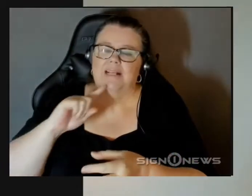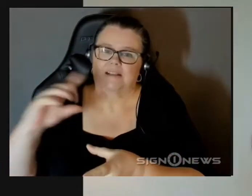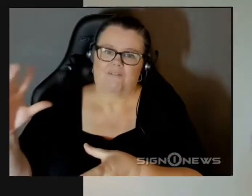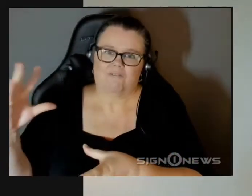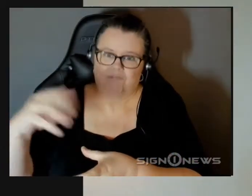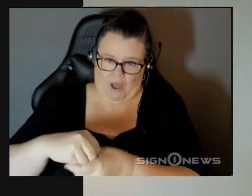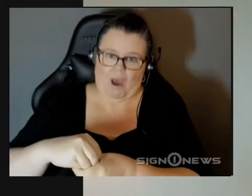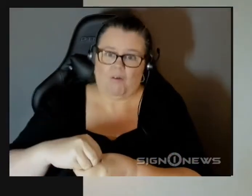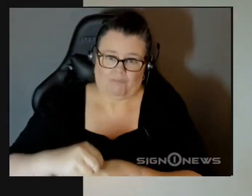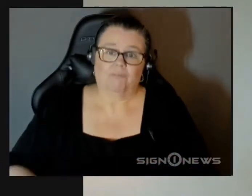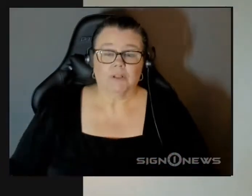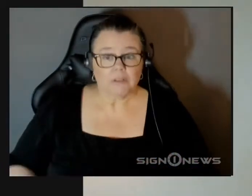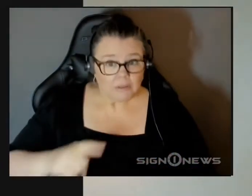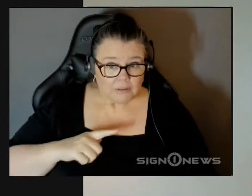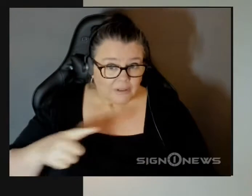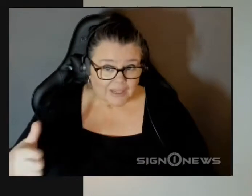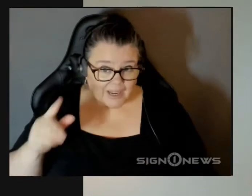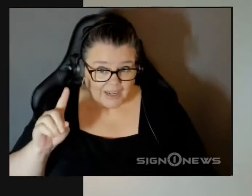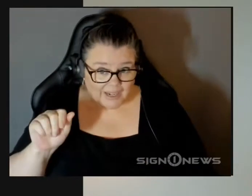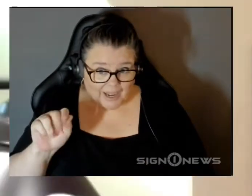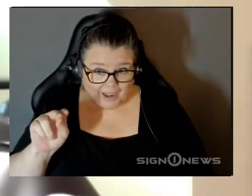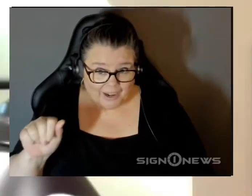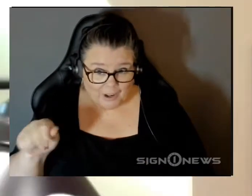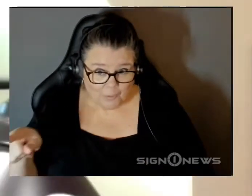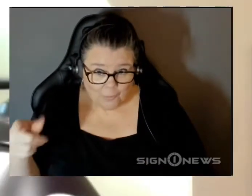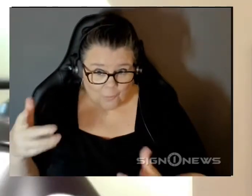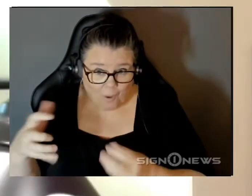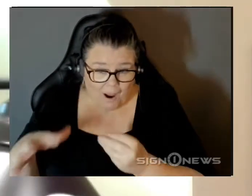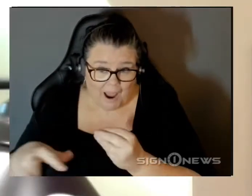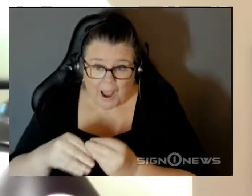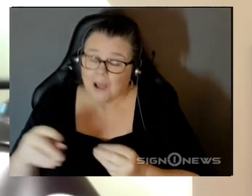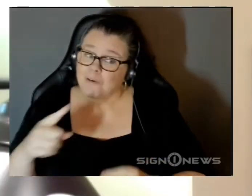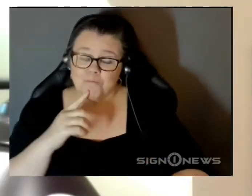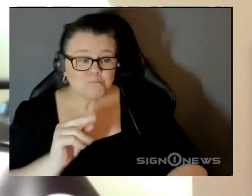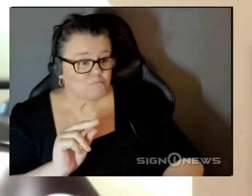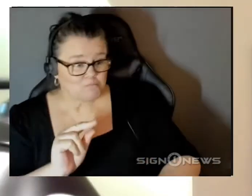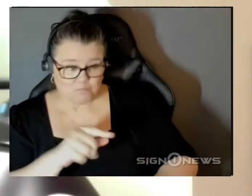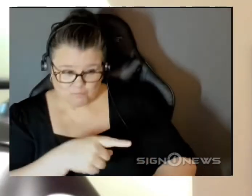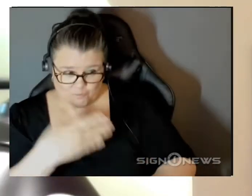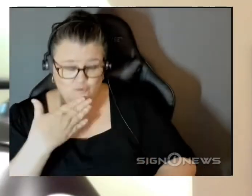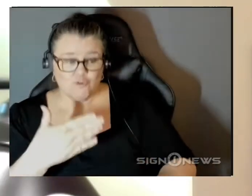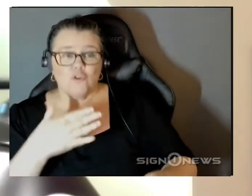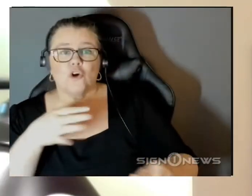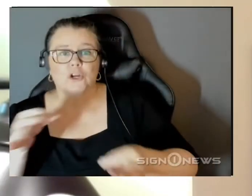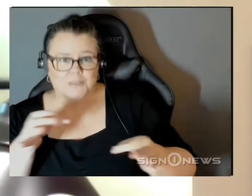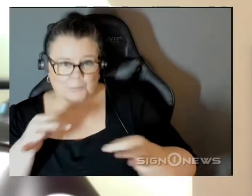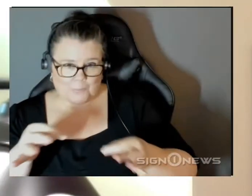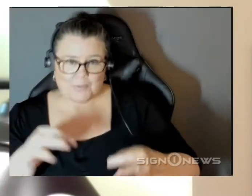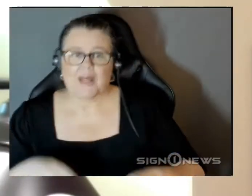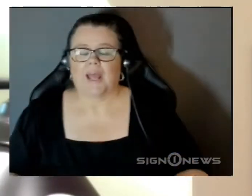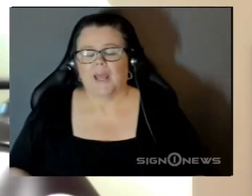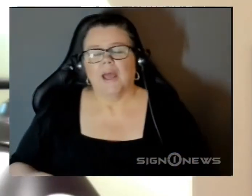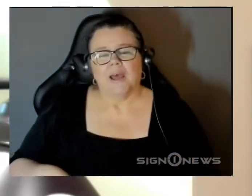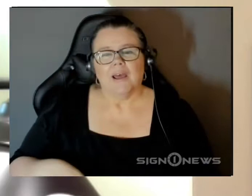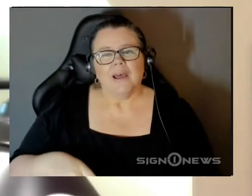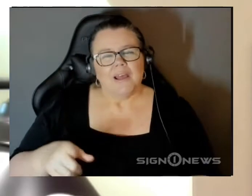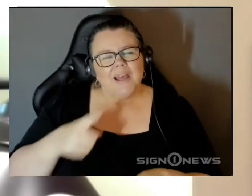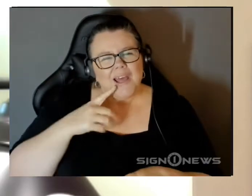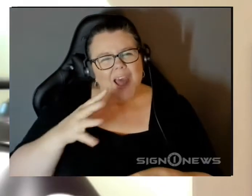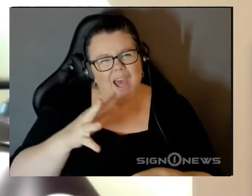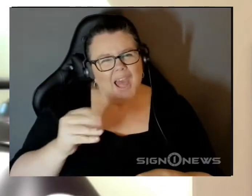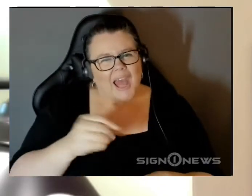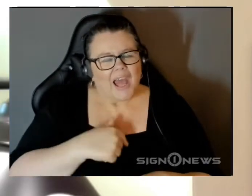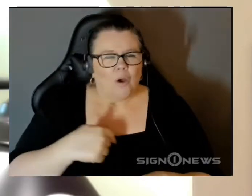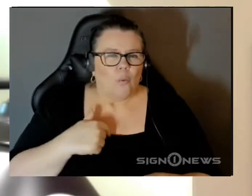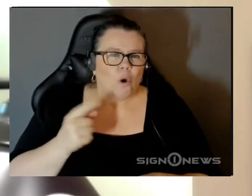that was a good summary. So we also hear two terms a lot that have the initials